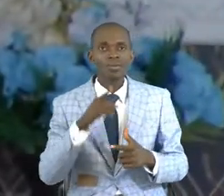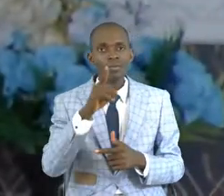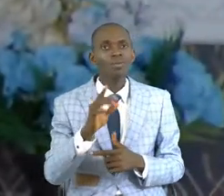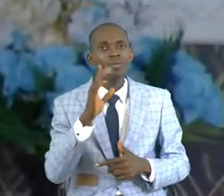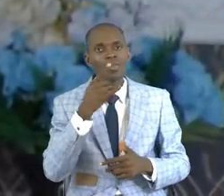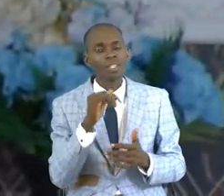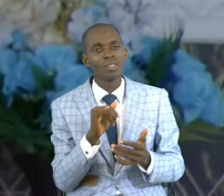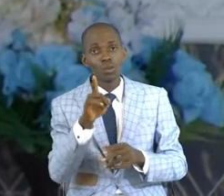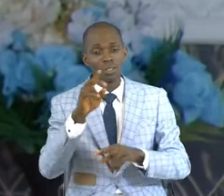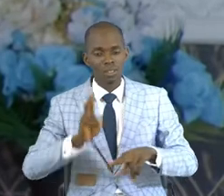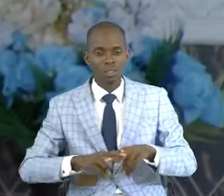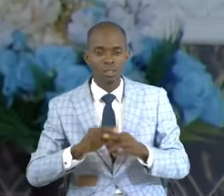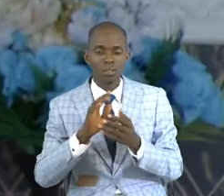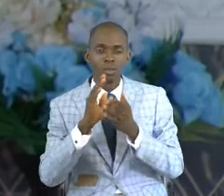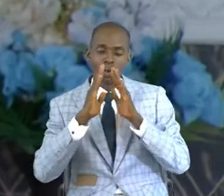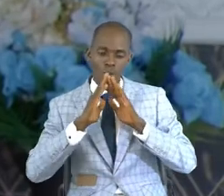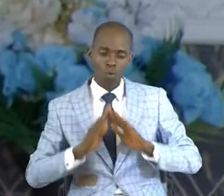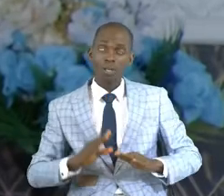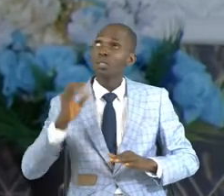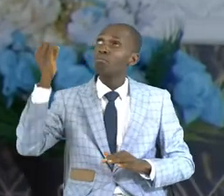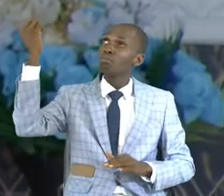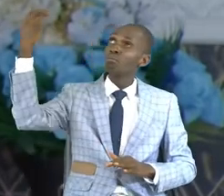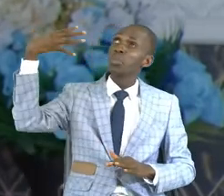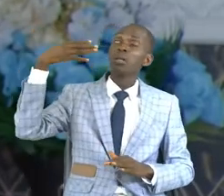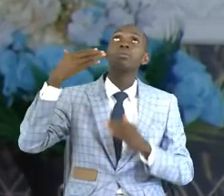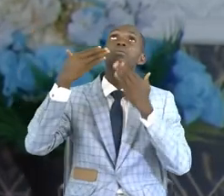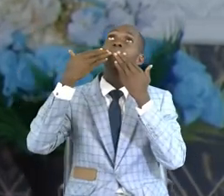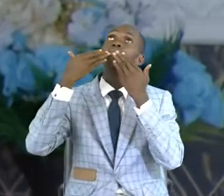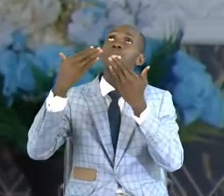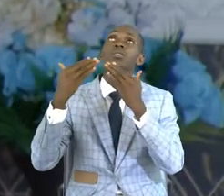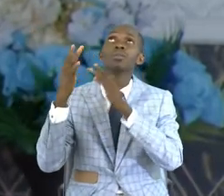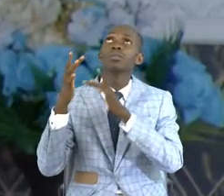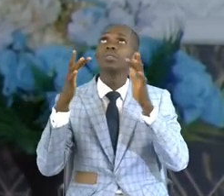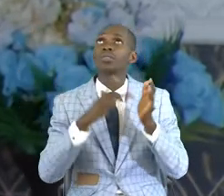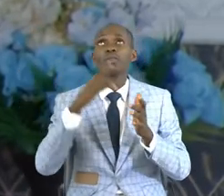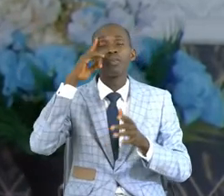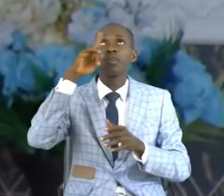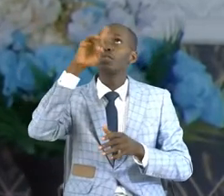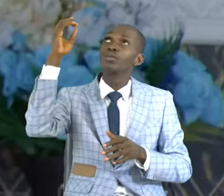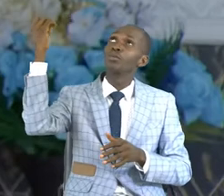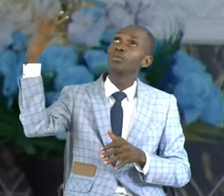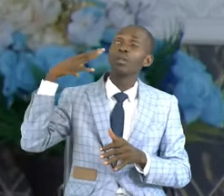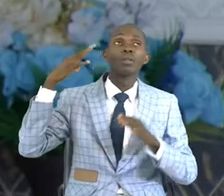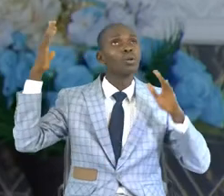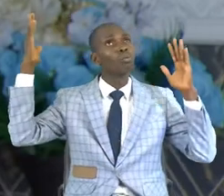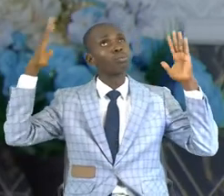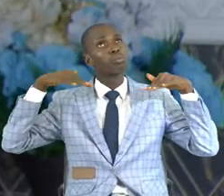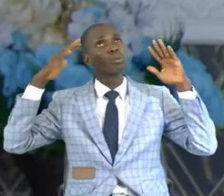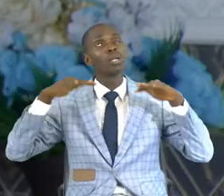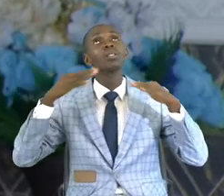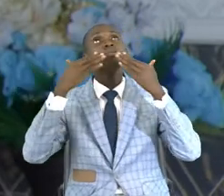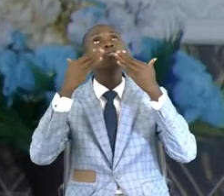quietly, the sun is shining. You say, thank you, Jesus, for the sun. The rain is coming. Thank